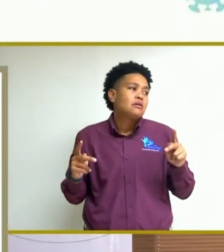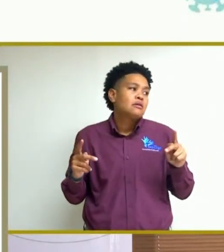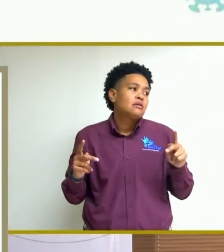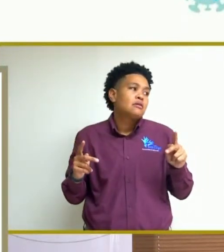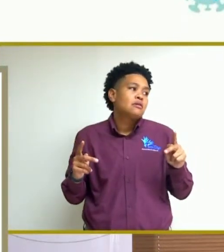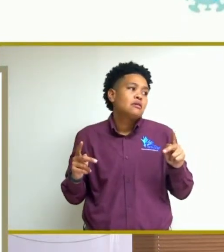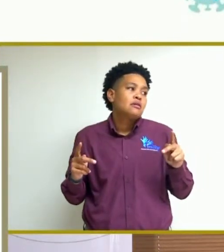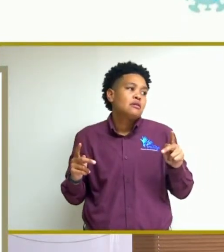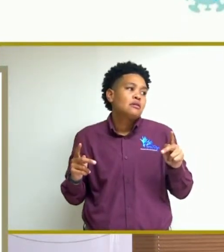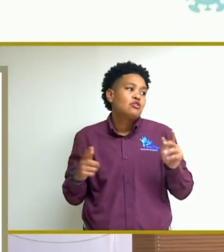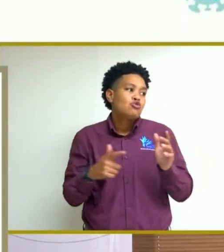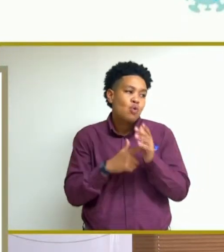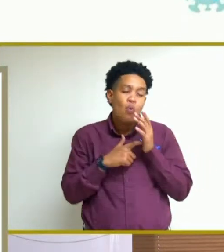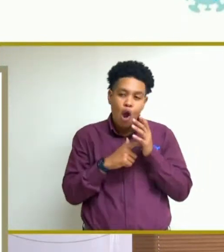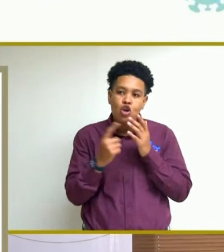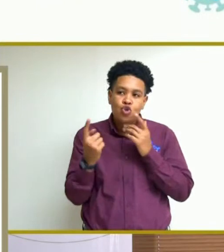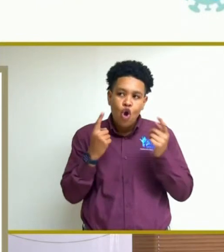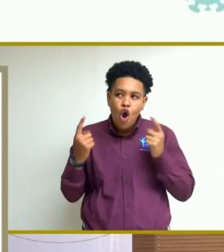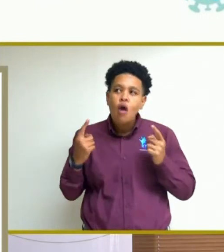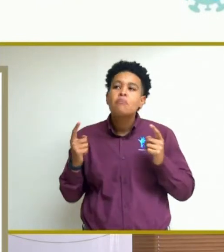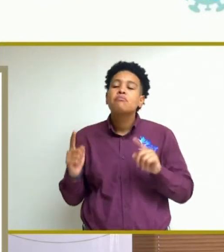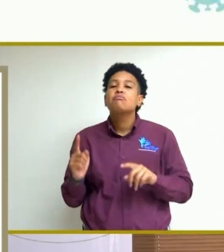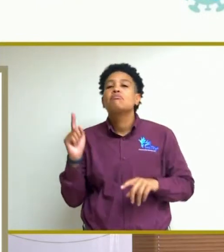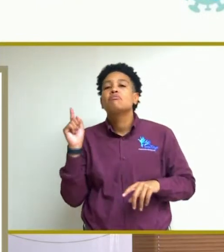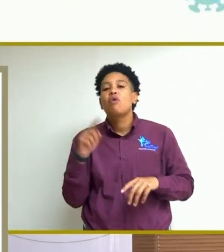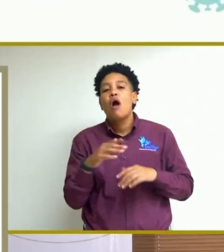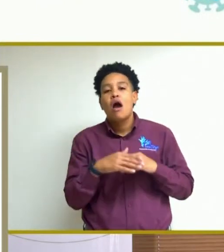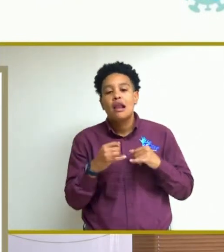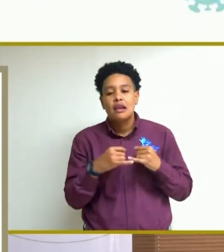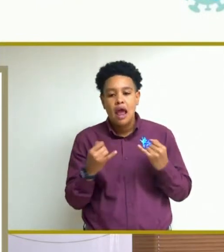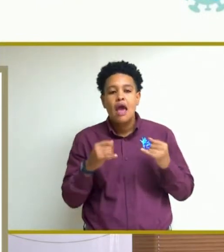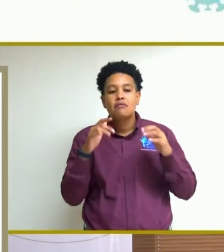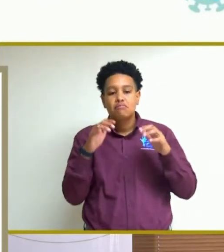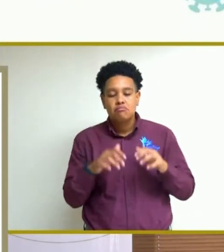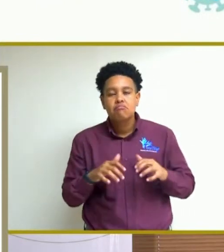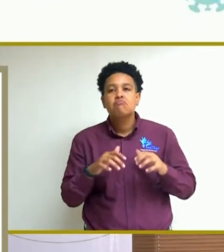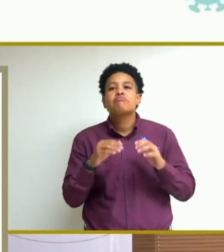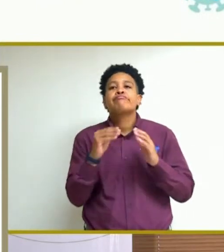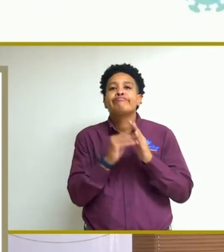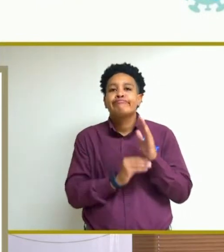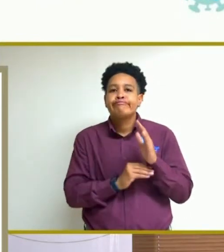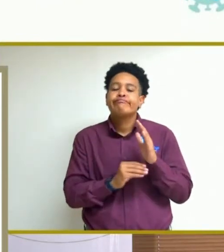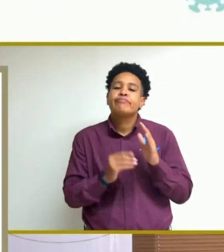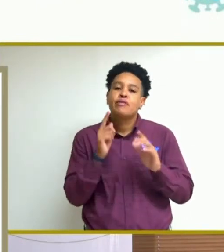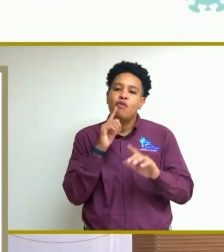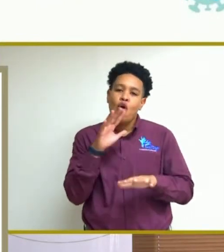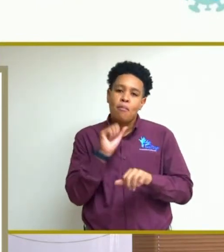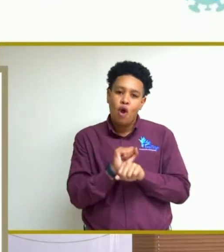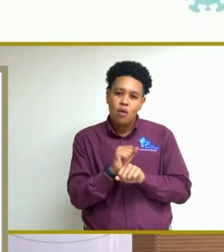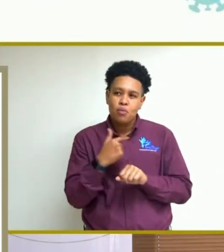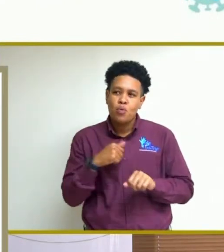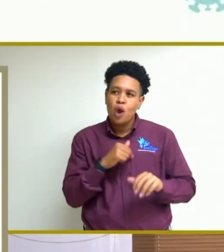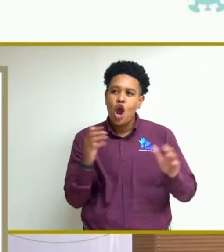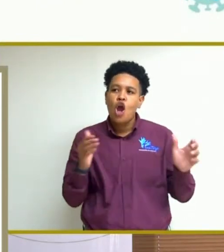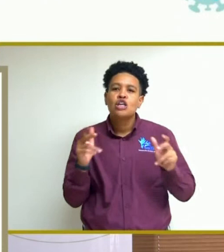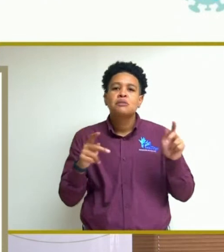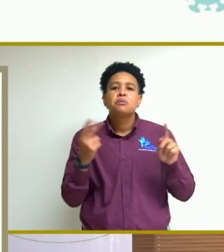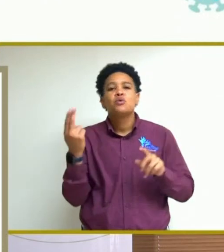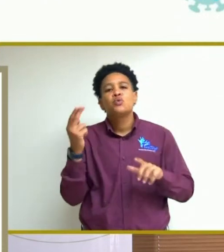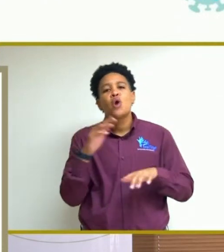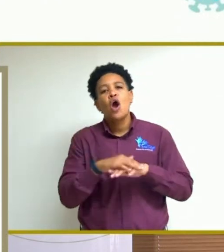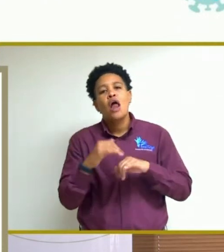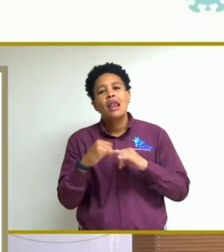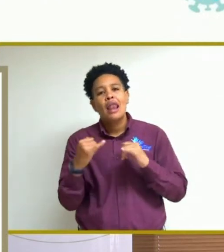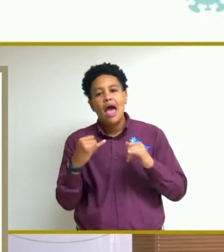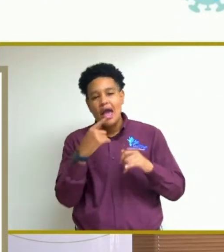are required to come online. We are encouraging persons, Minister, to use the online